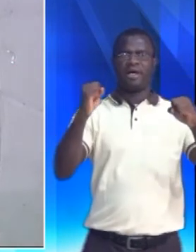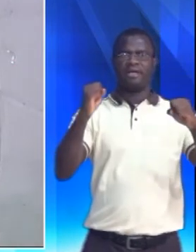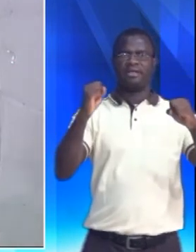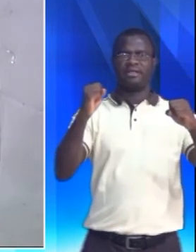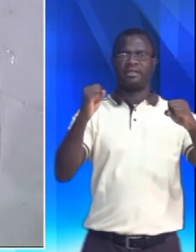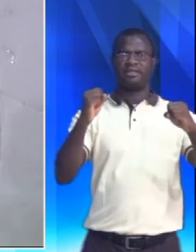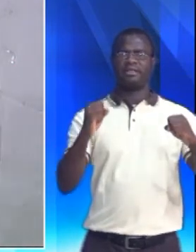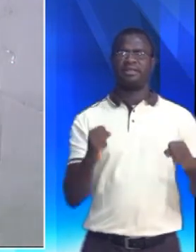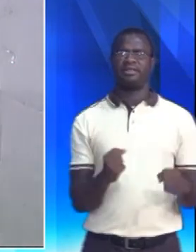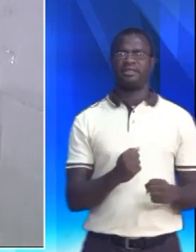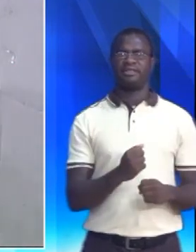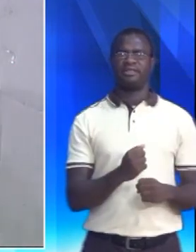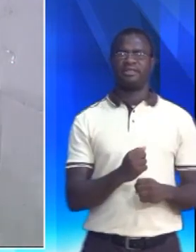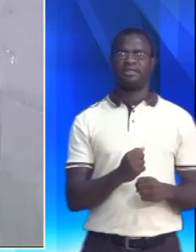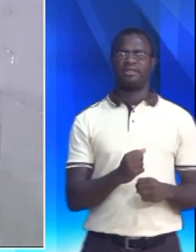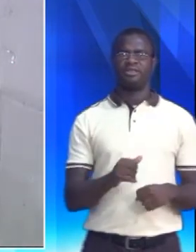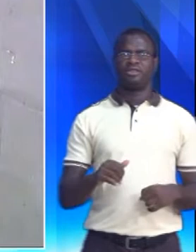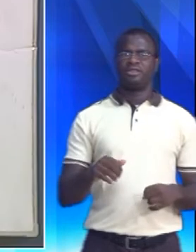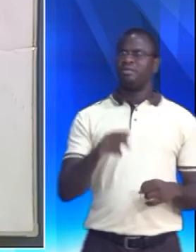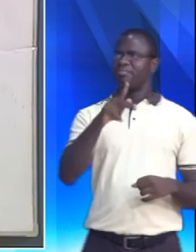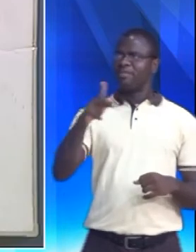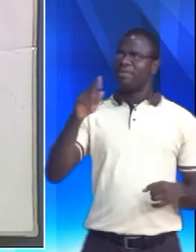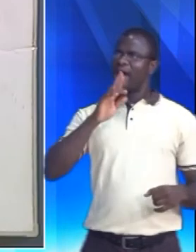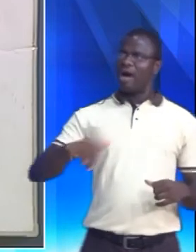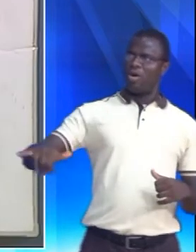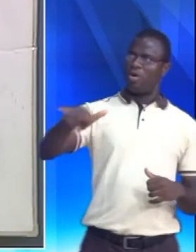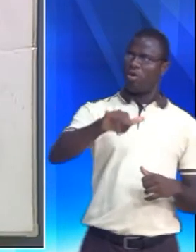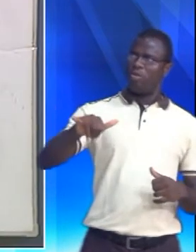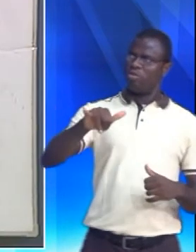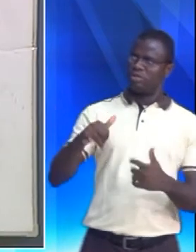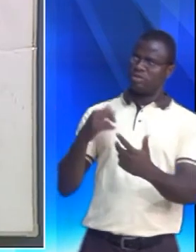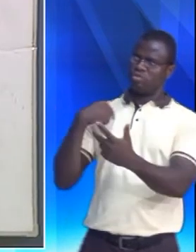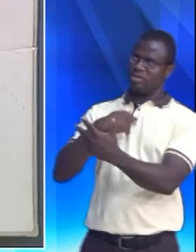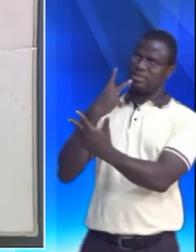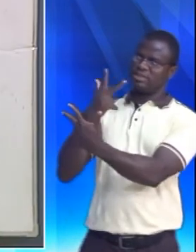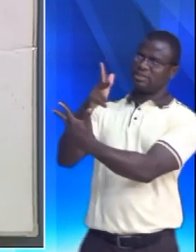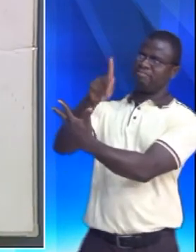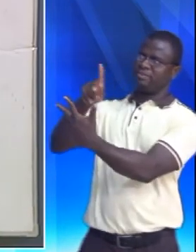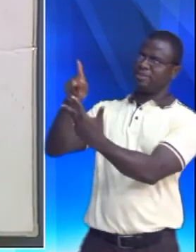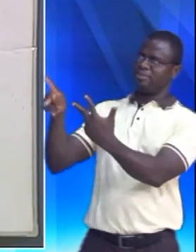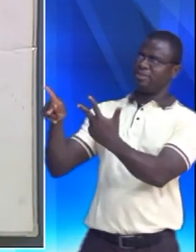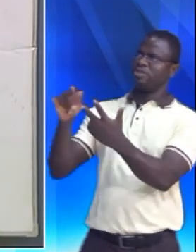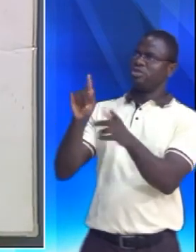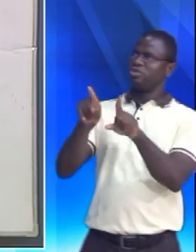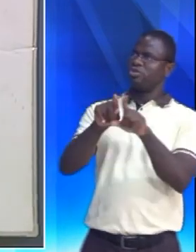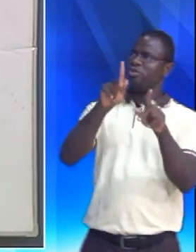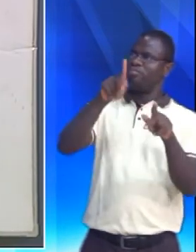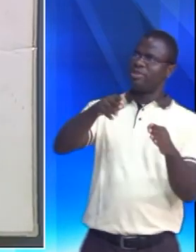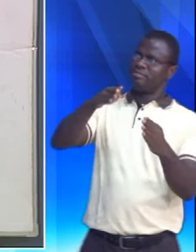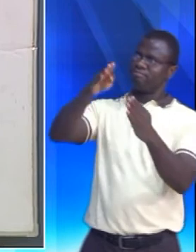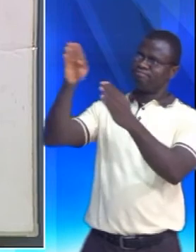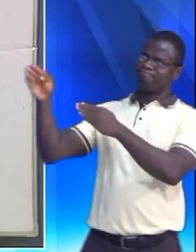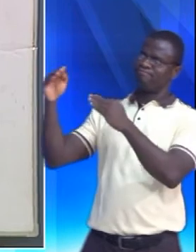respective powers. So we now have the first one as what? 2. Plus the second one as what?